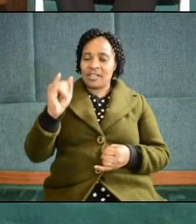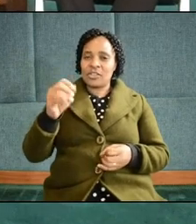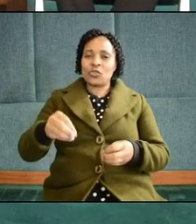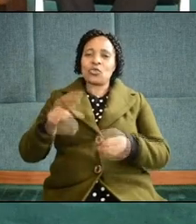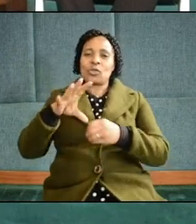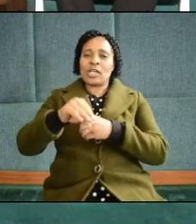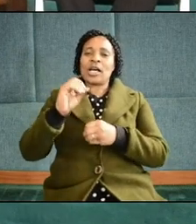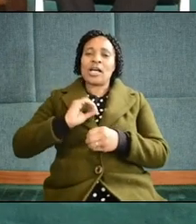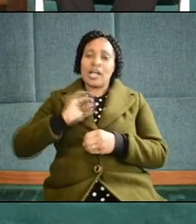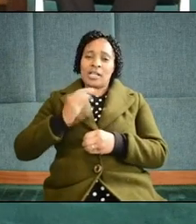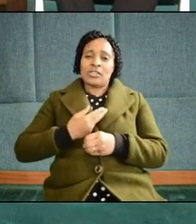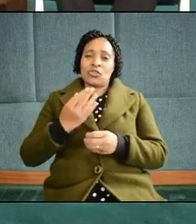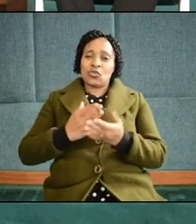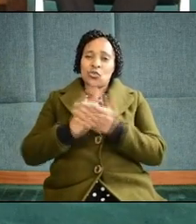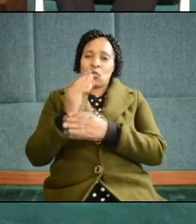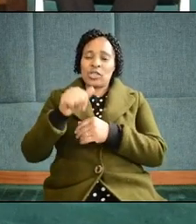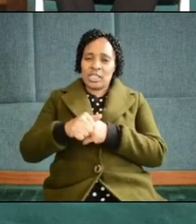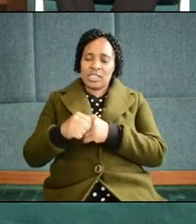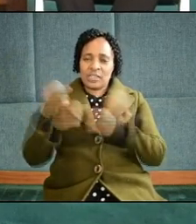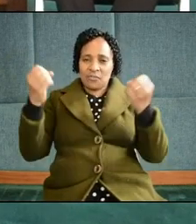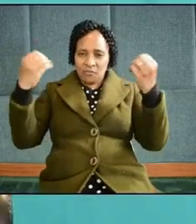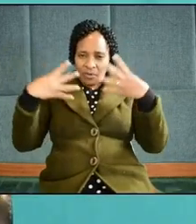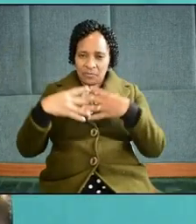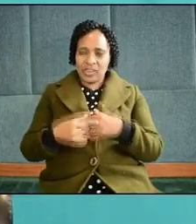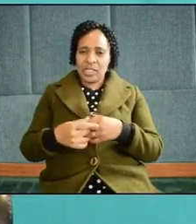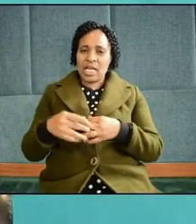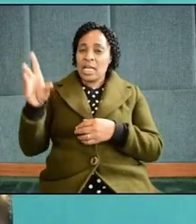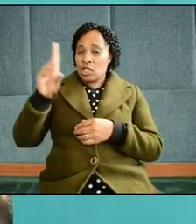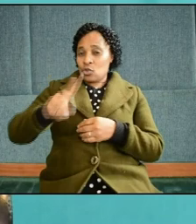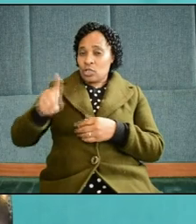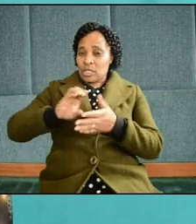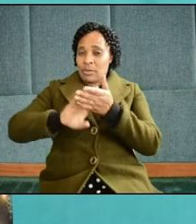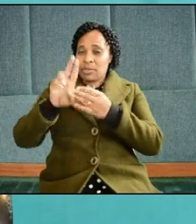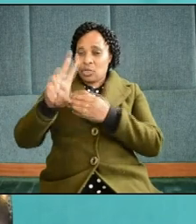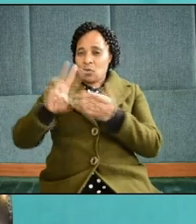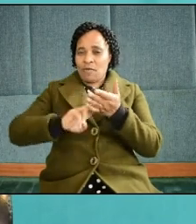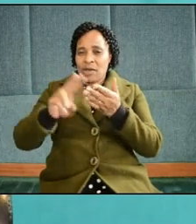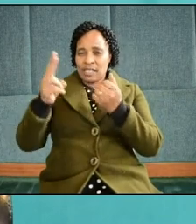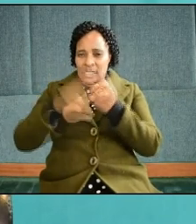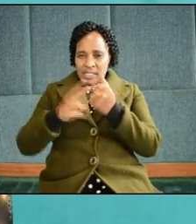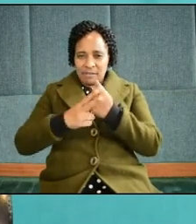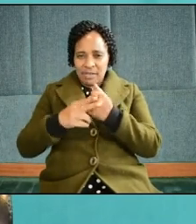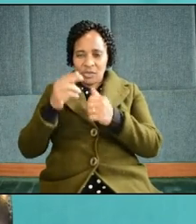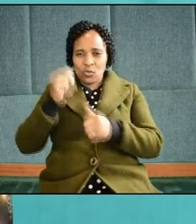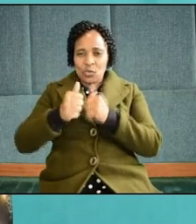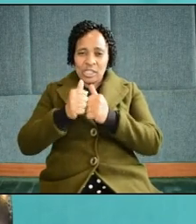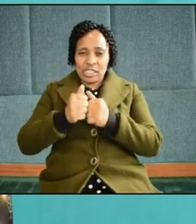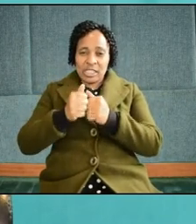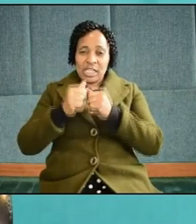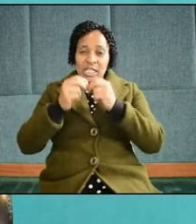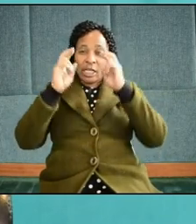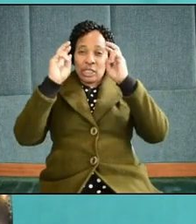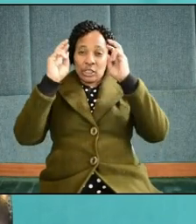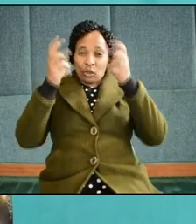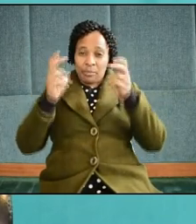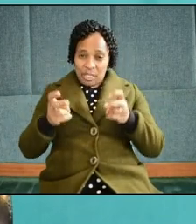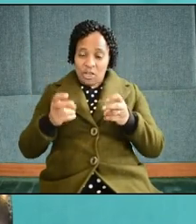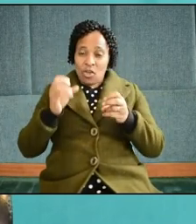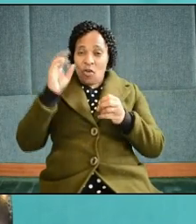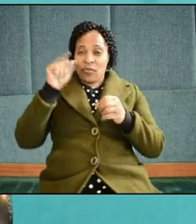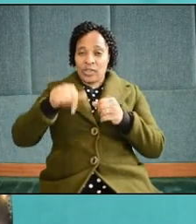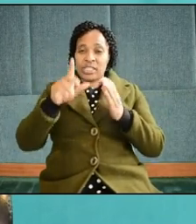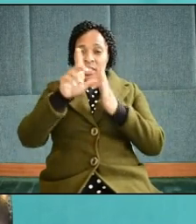flashlight, I want us to turn to Deuteronomy chapter 2, verse 7, which is the key text for our lesson